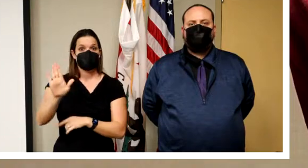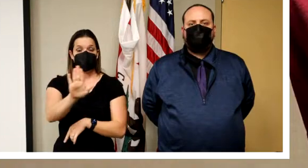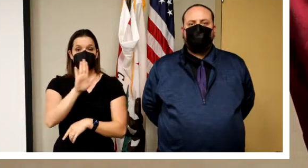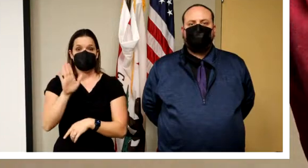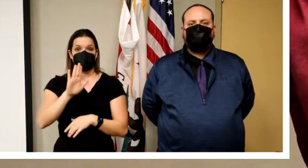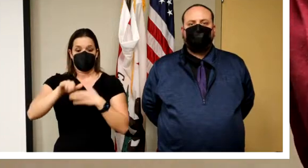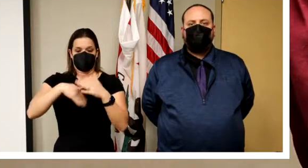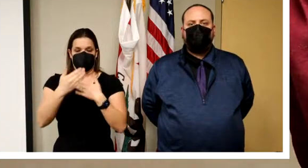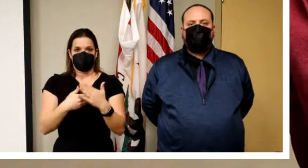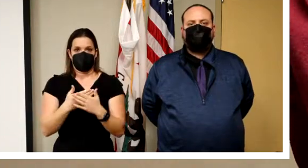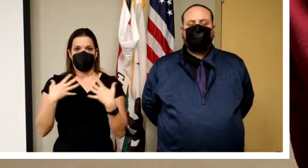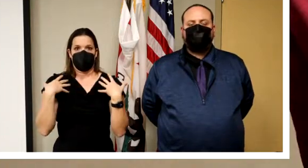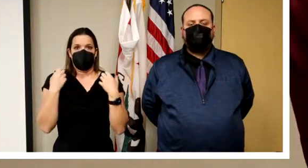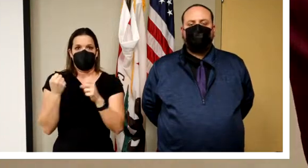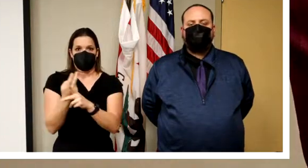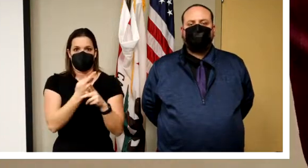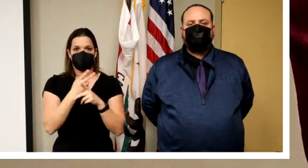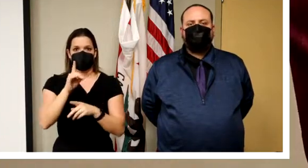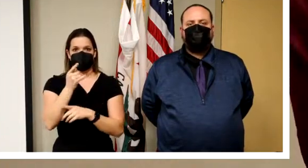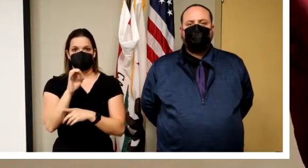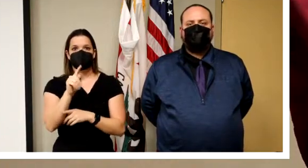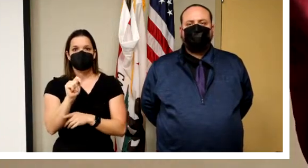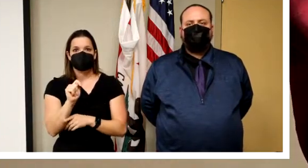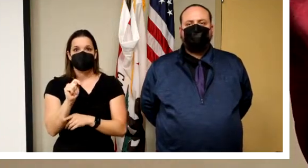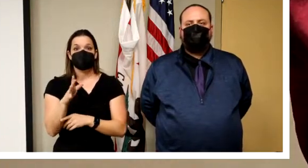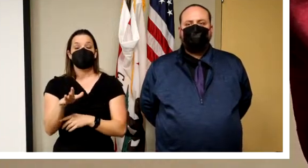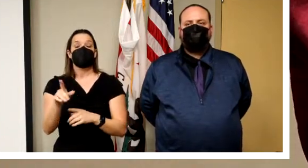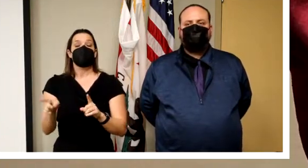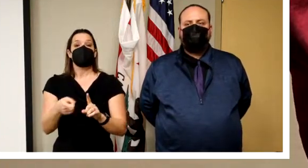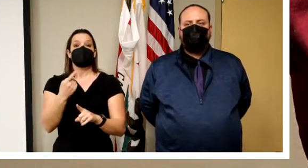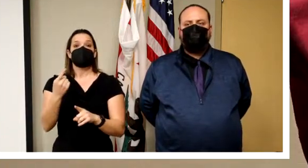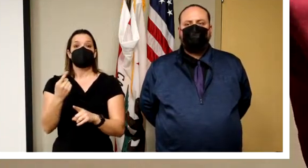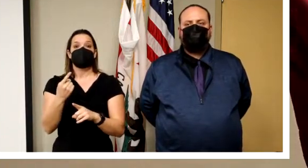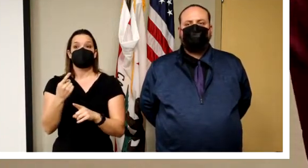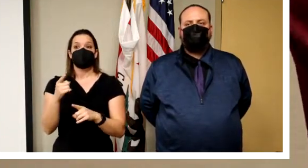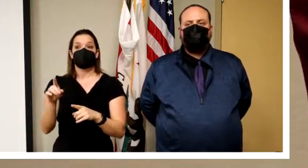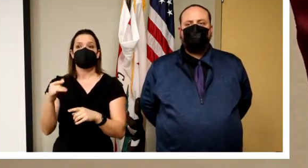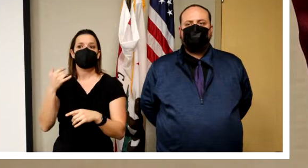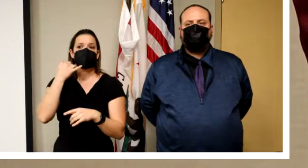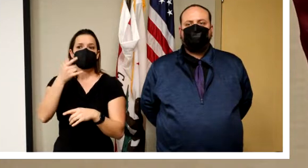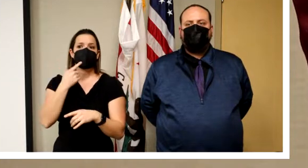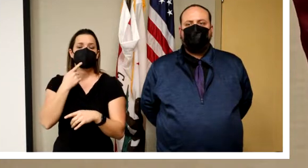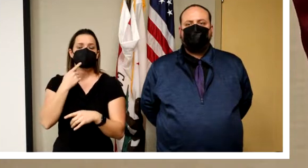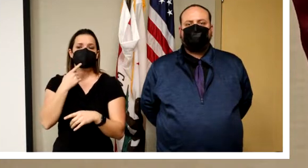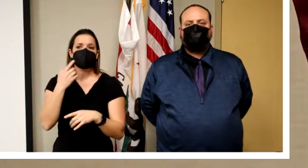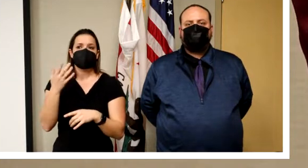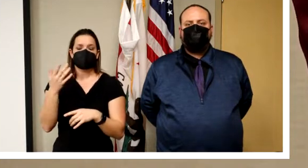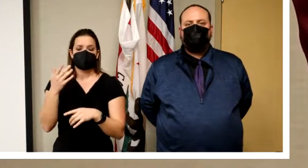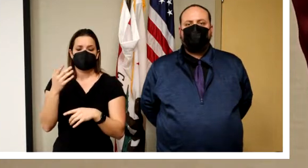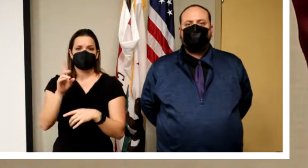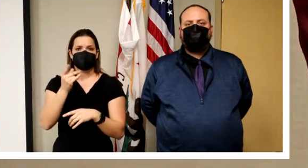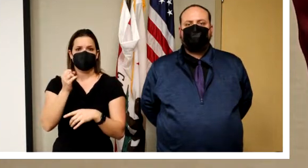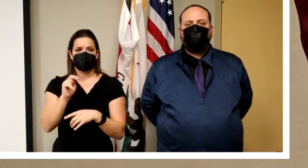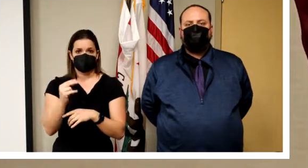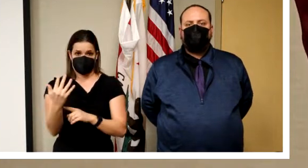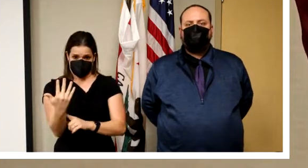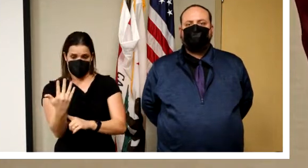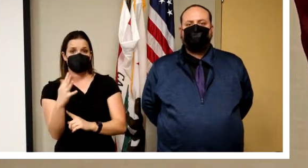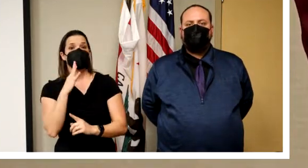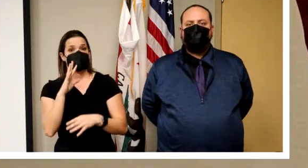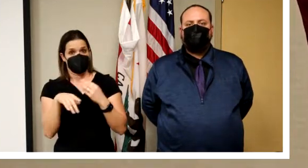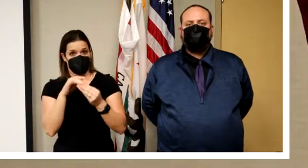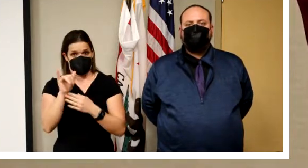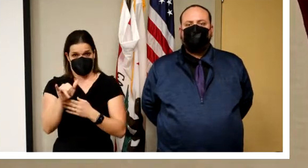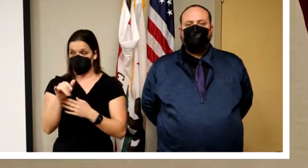your overall healthcare district that's on here. And so one of the callers mentioned in reference to Division 5, that's what she was